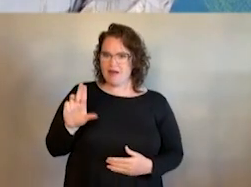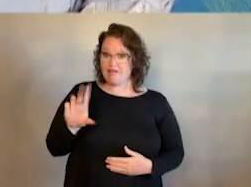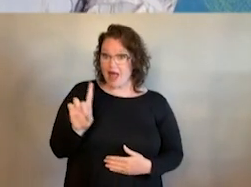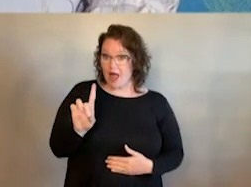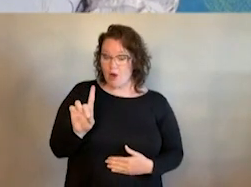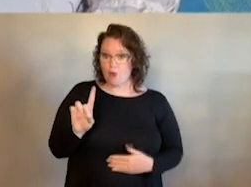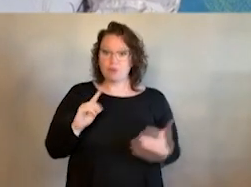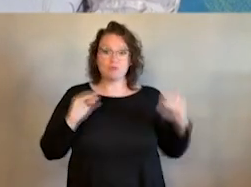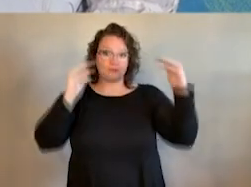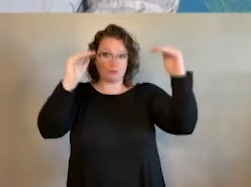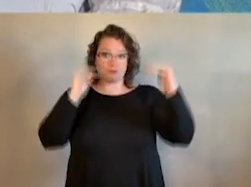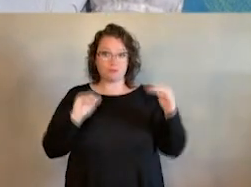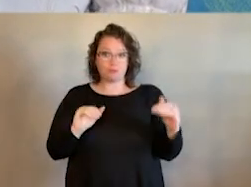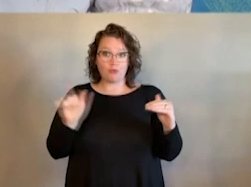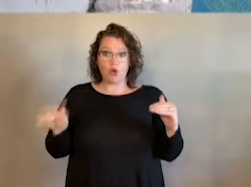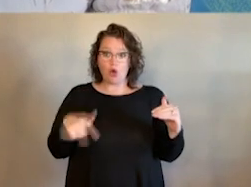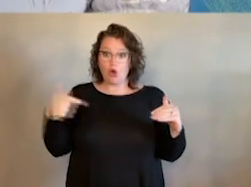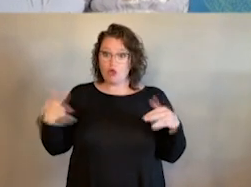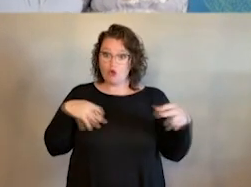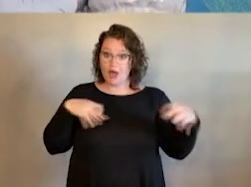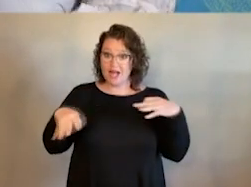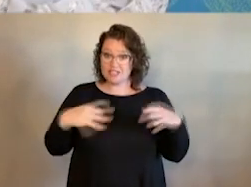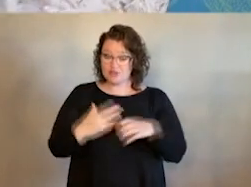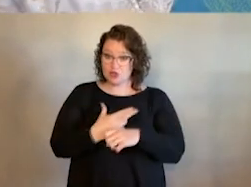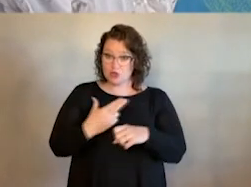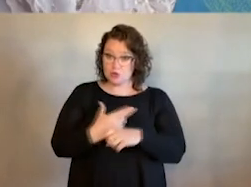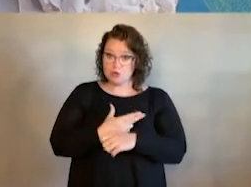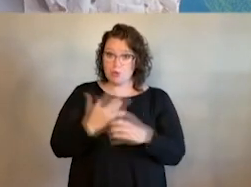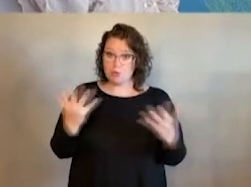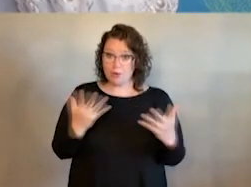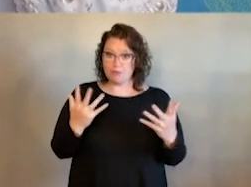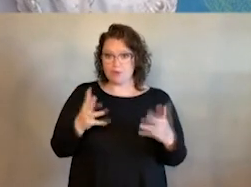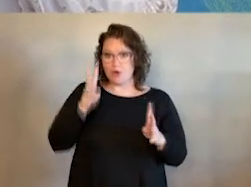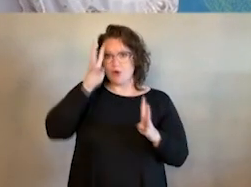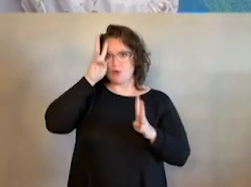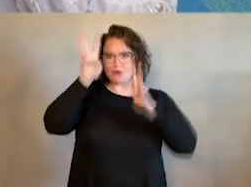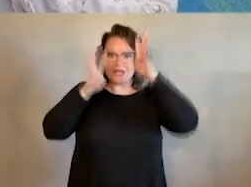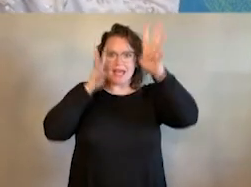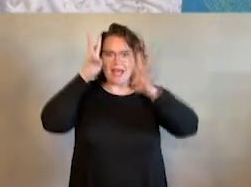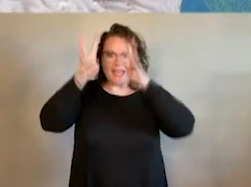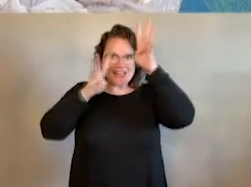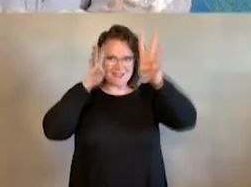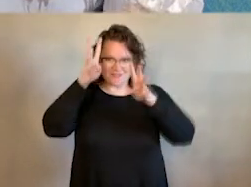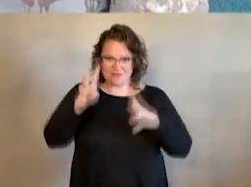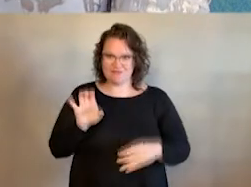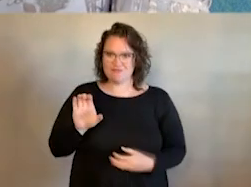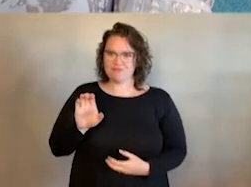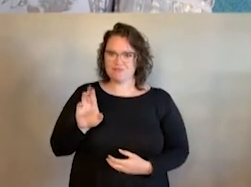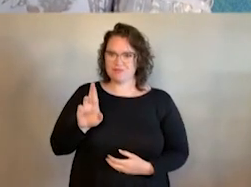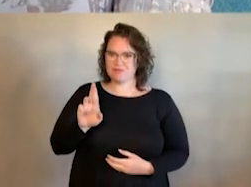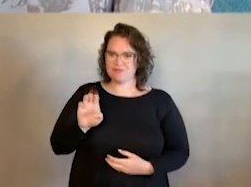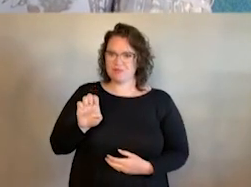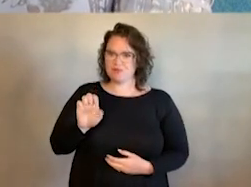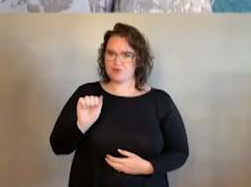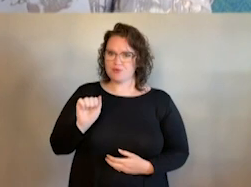Another adjective he used to describe his dreams was creative. He had some creative dreams.